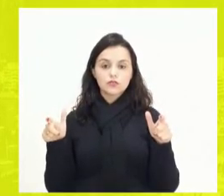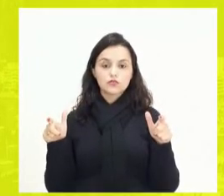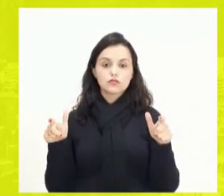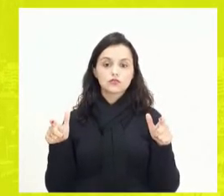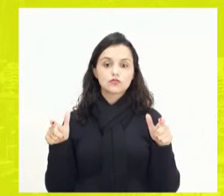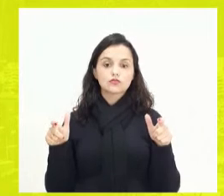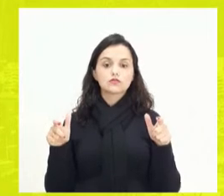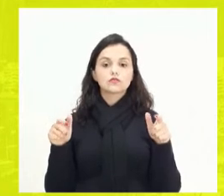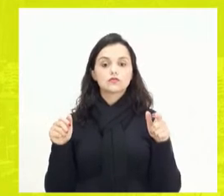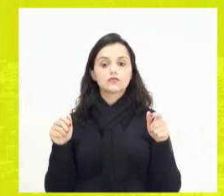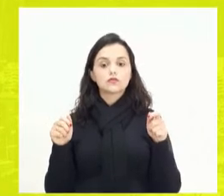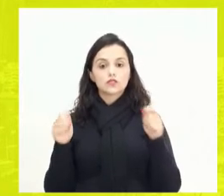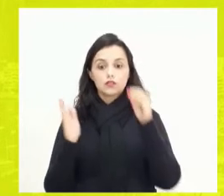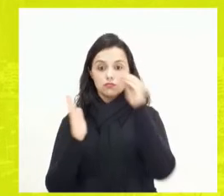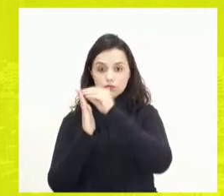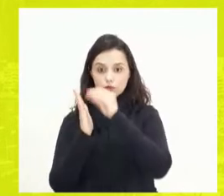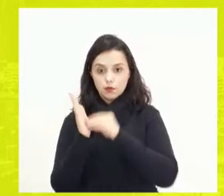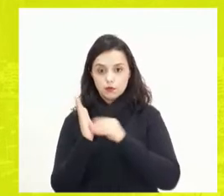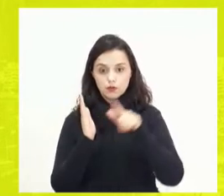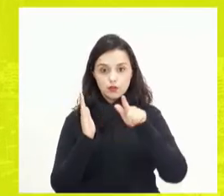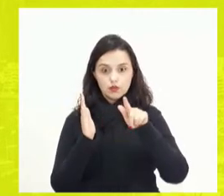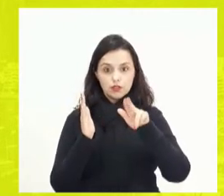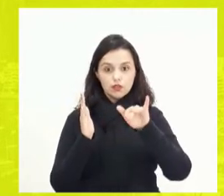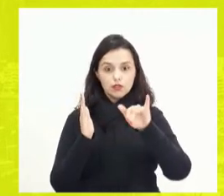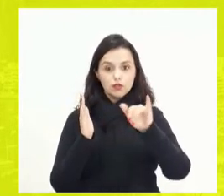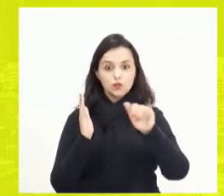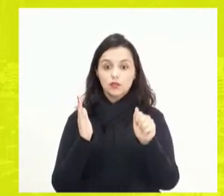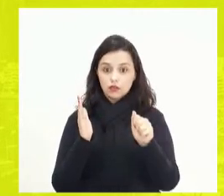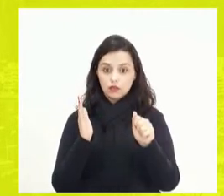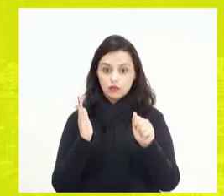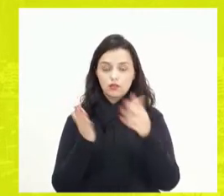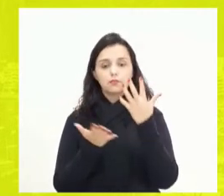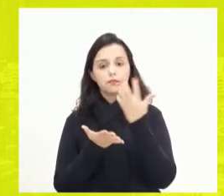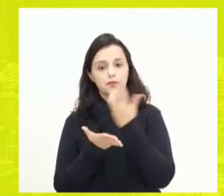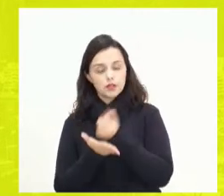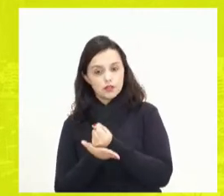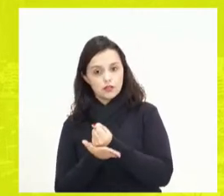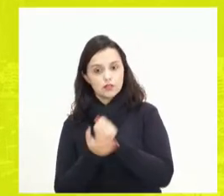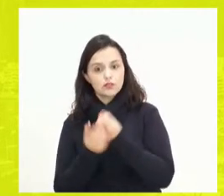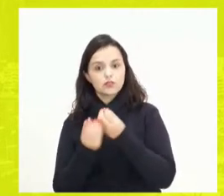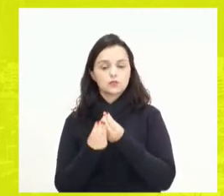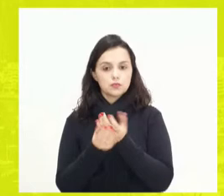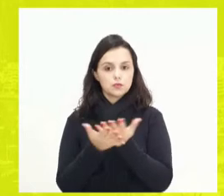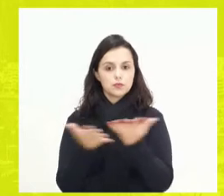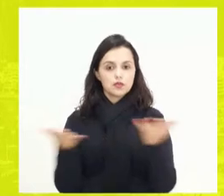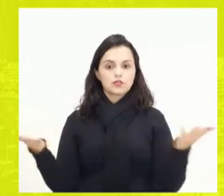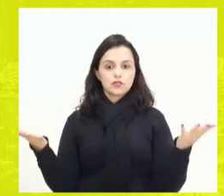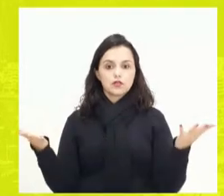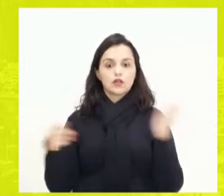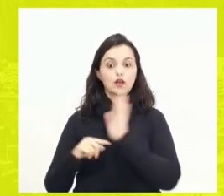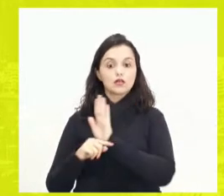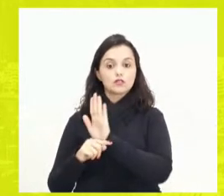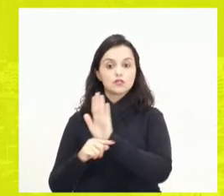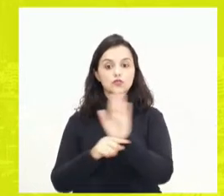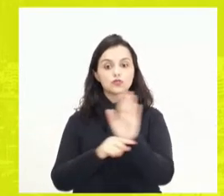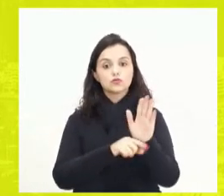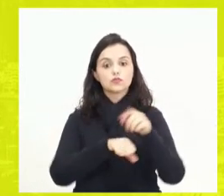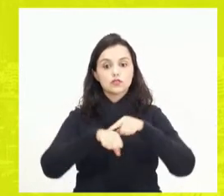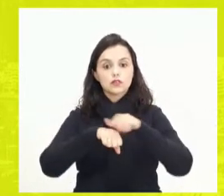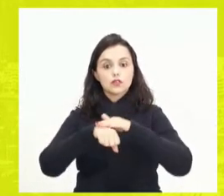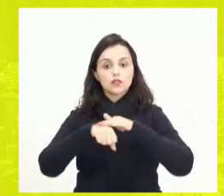lots of people have worked to create this guide download it share it help